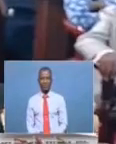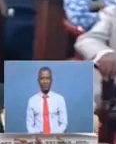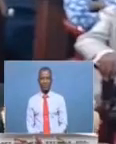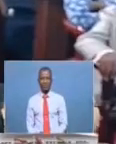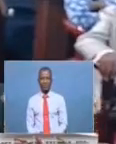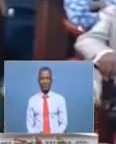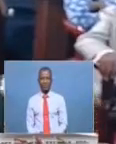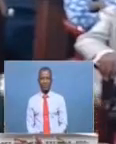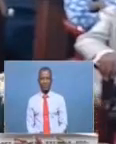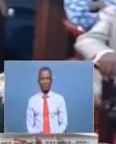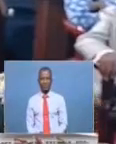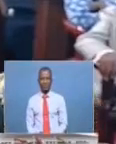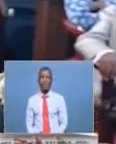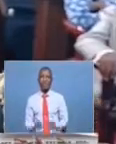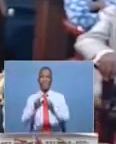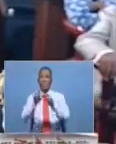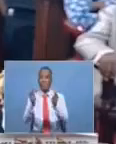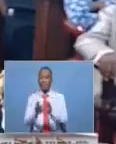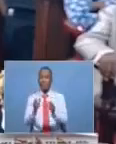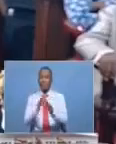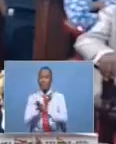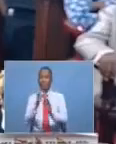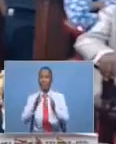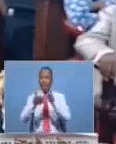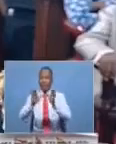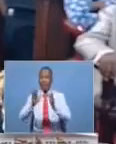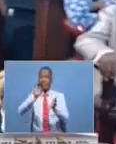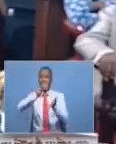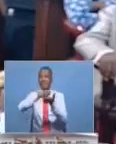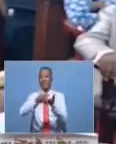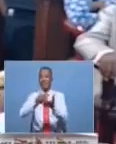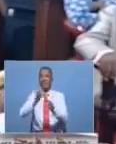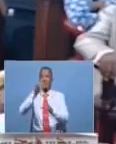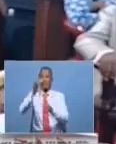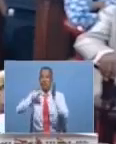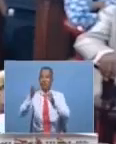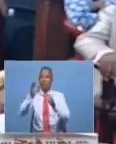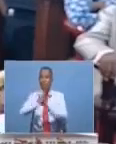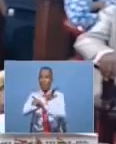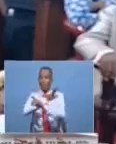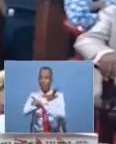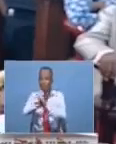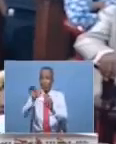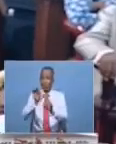is not bound to give evidence, and the court cannot compel him.